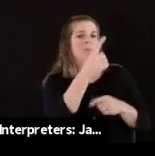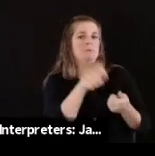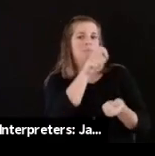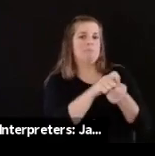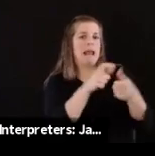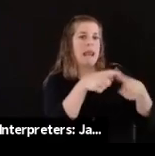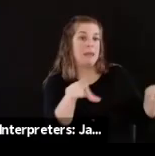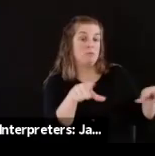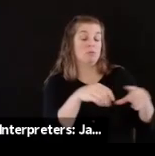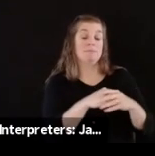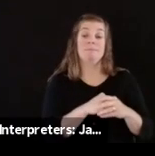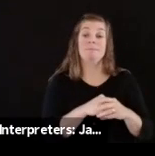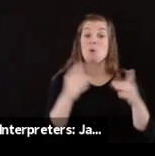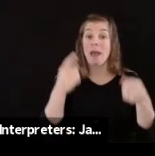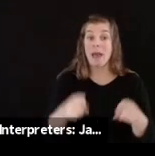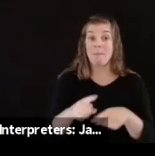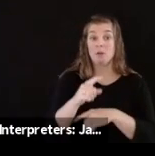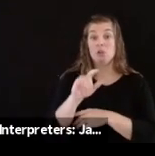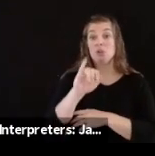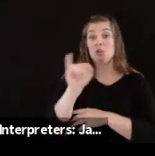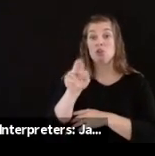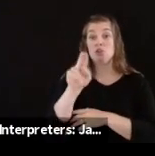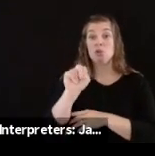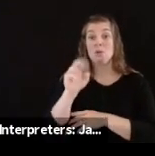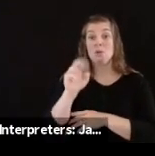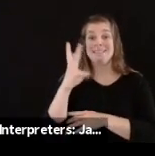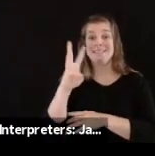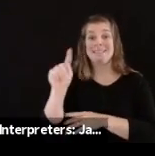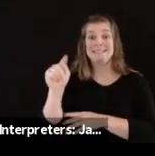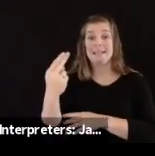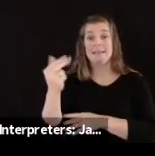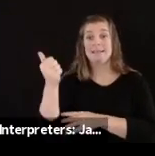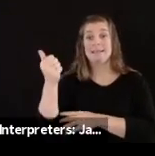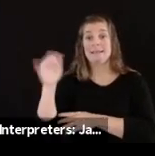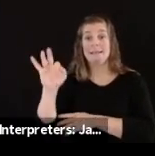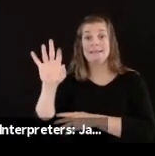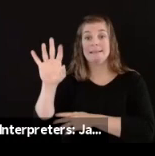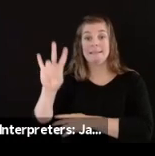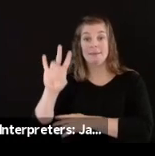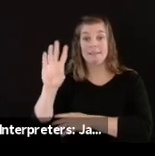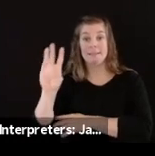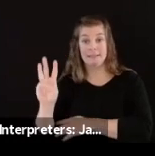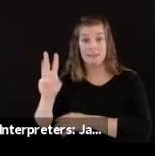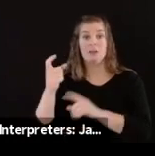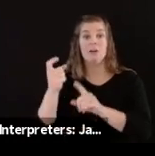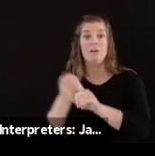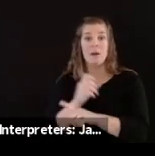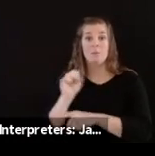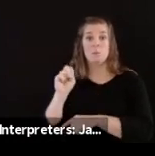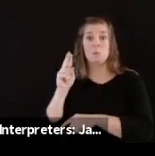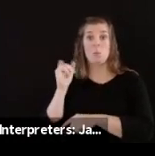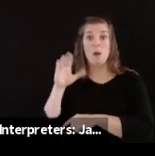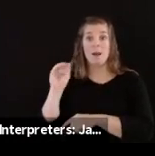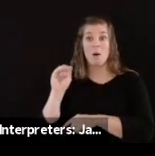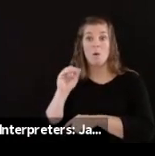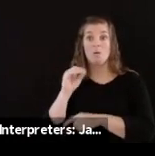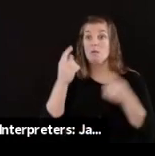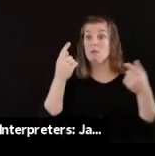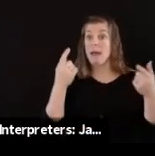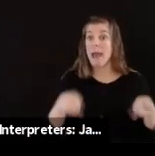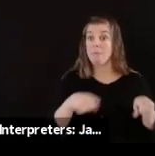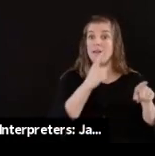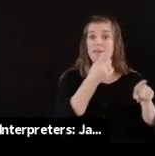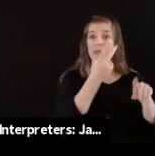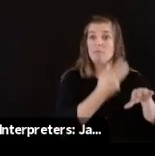June 16th, 1976, thousands of kids from the township of Soweto walked out of schools, and they